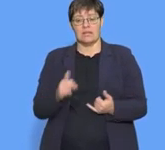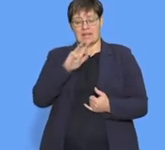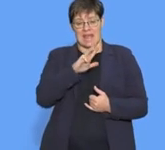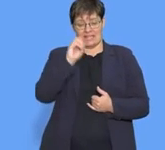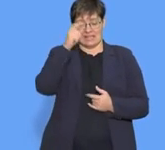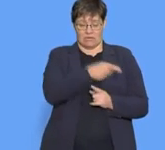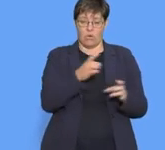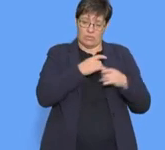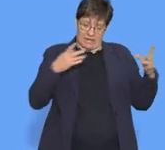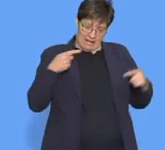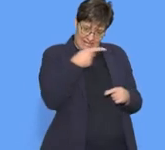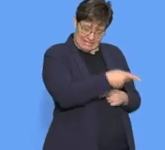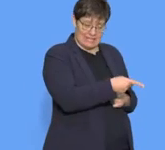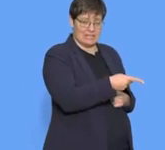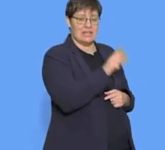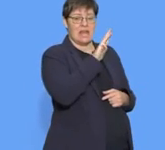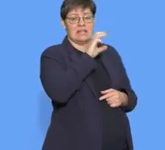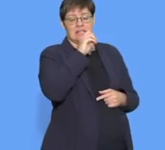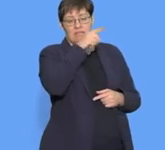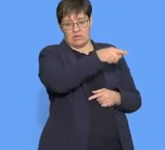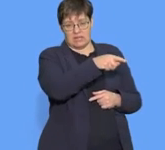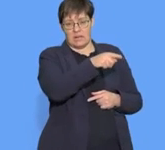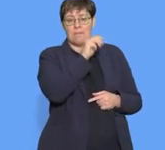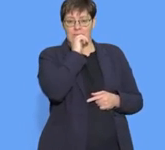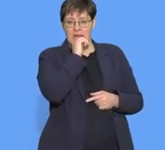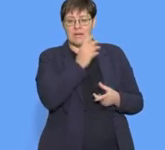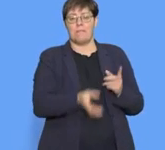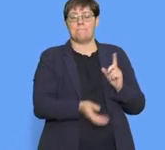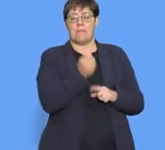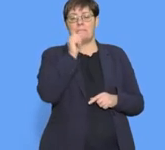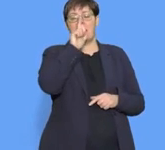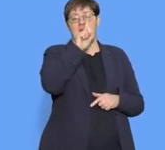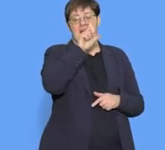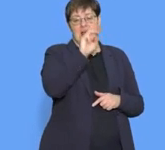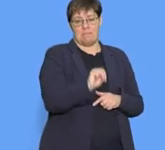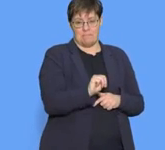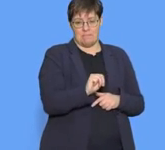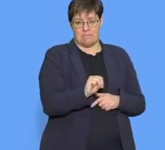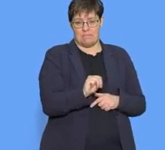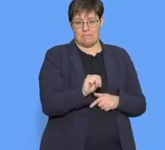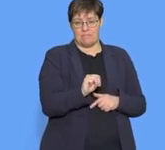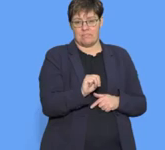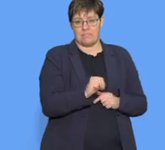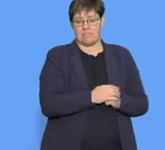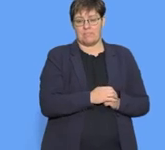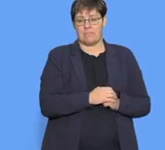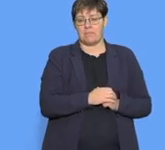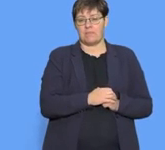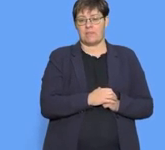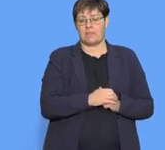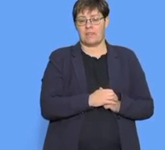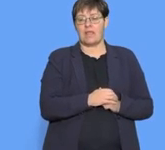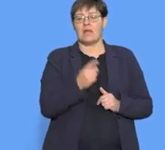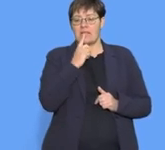is our right angle triangle, we're going to start off first by finding LN. Once we found LN, we